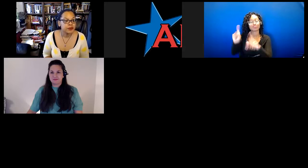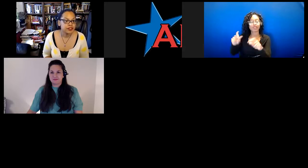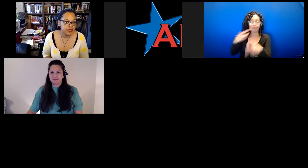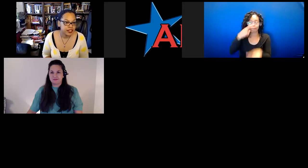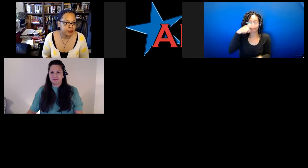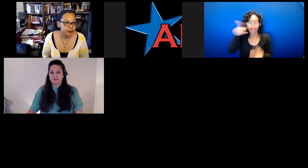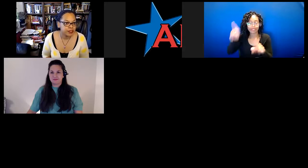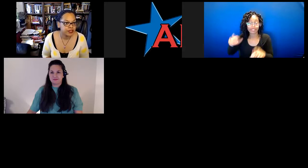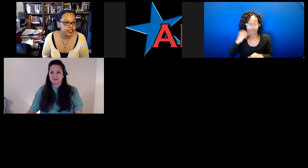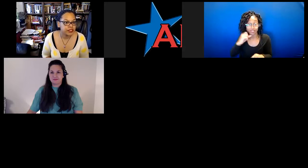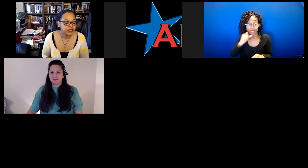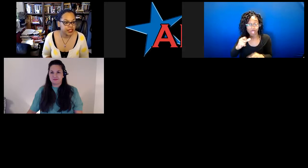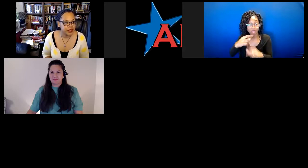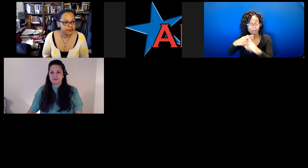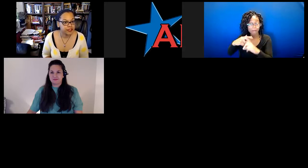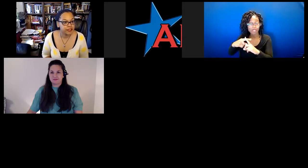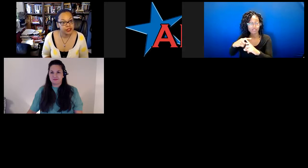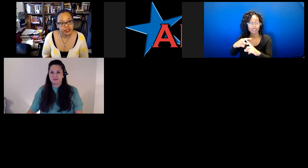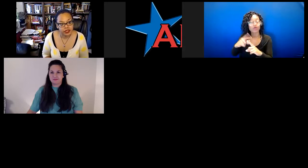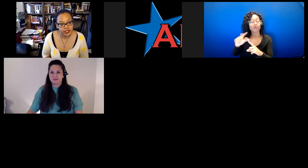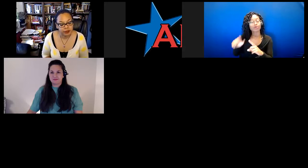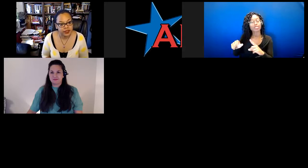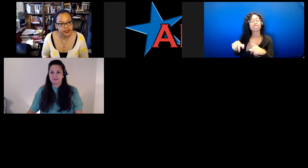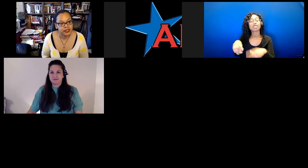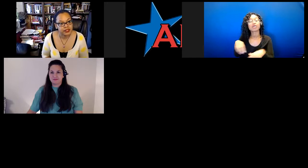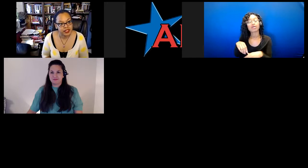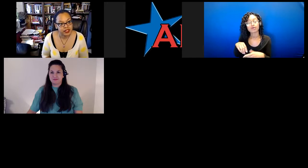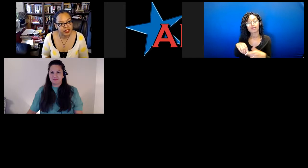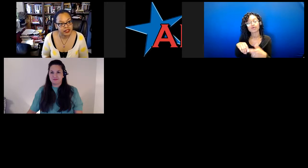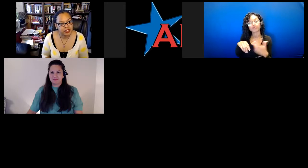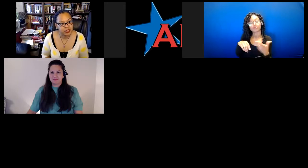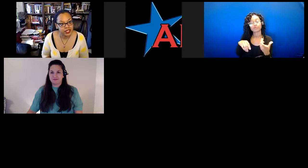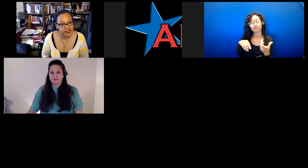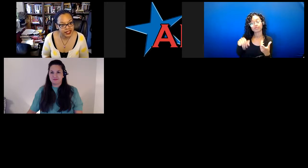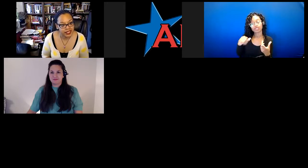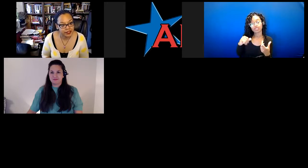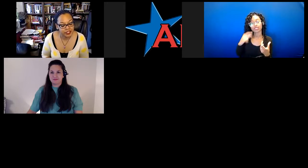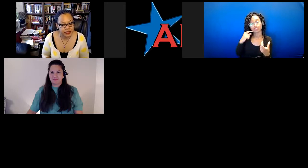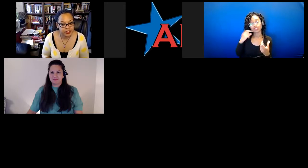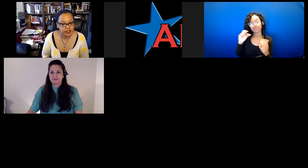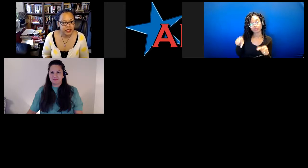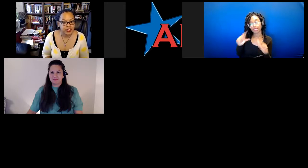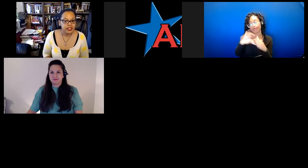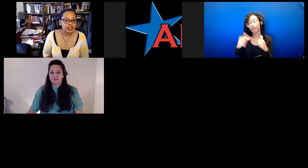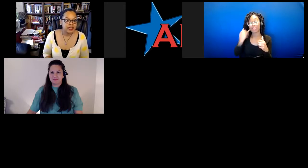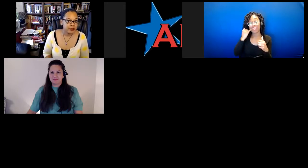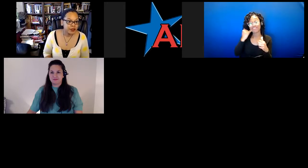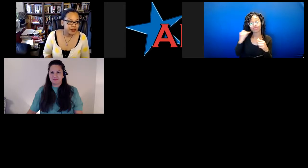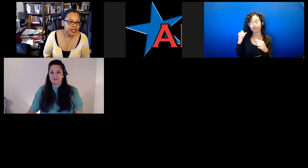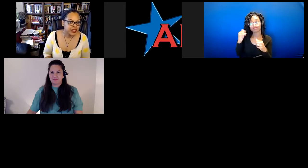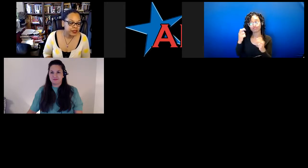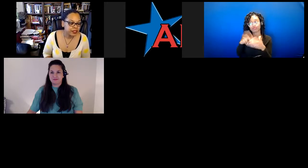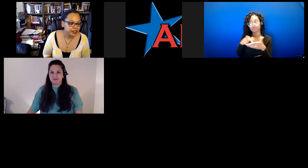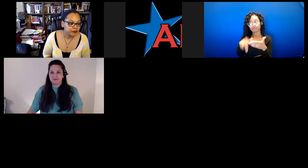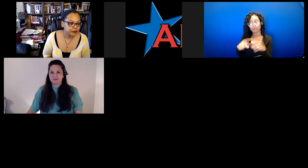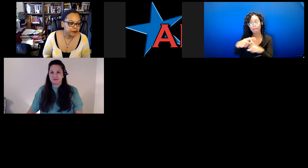they would start talking about whether or not you needed to have an involuntary commitment, and that can lead to a cascade of situations. The DARE